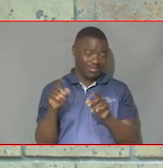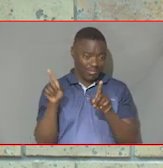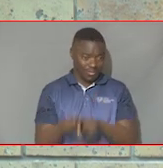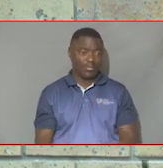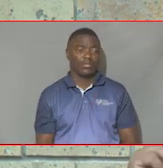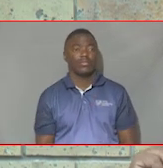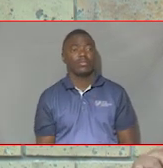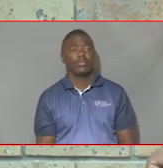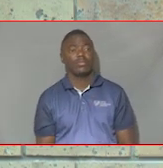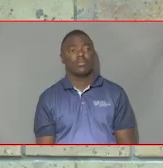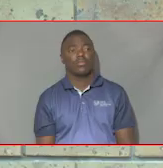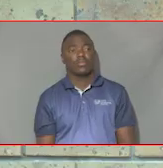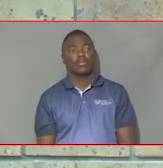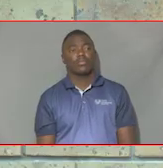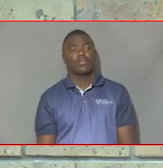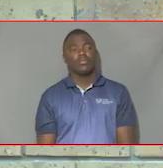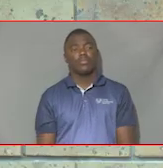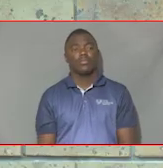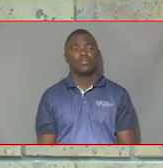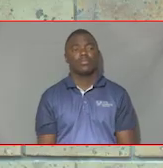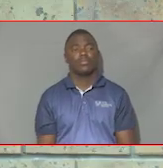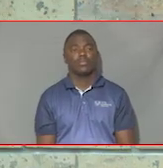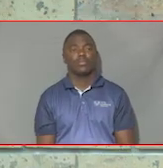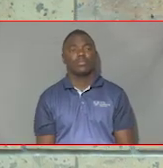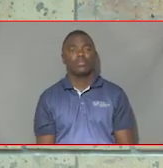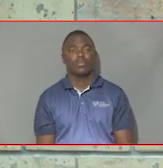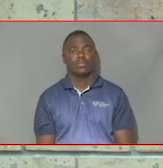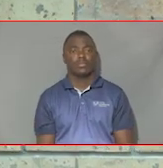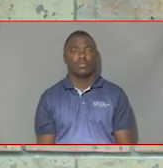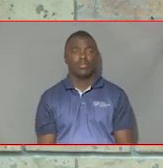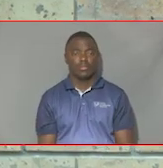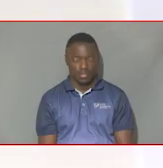clear? Right, let's quickly have a look. Now,